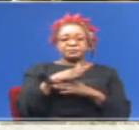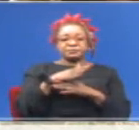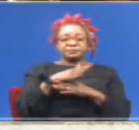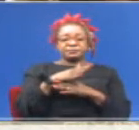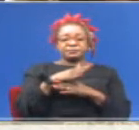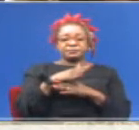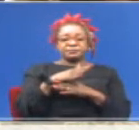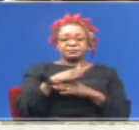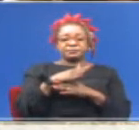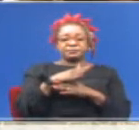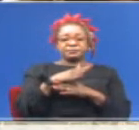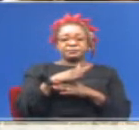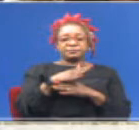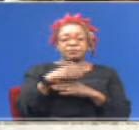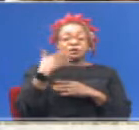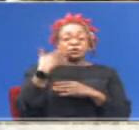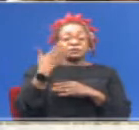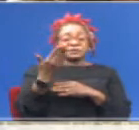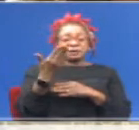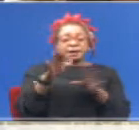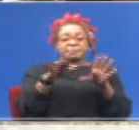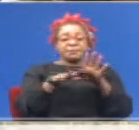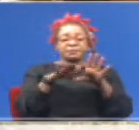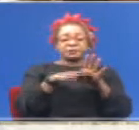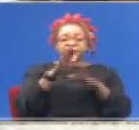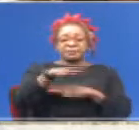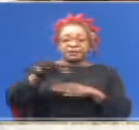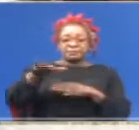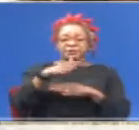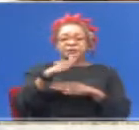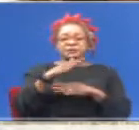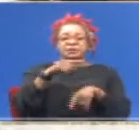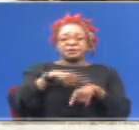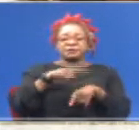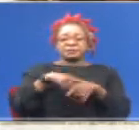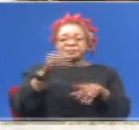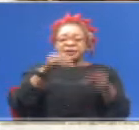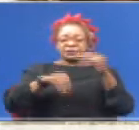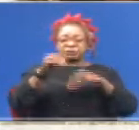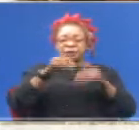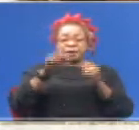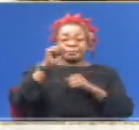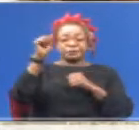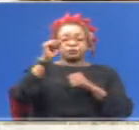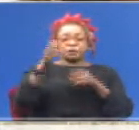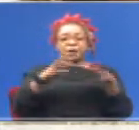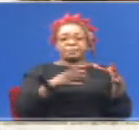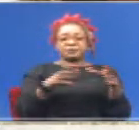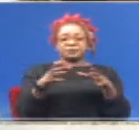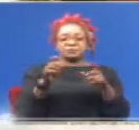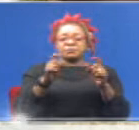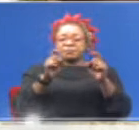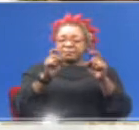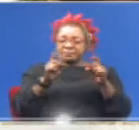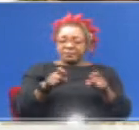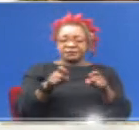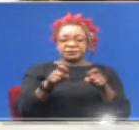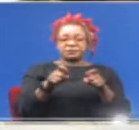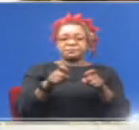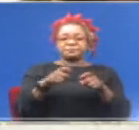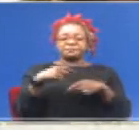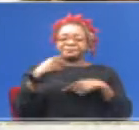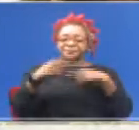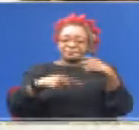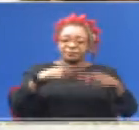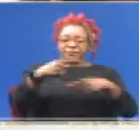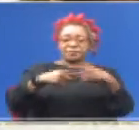We have said that members of parliament, once elected in political parties, must carry that mandate for